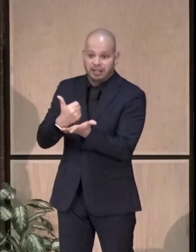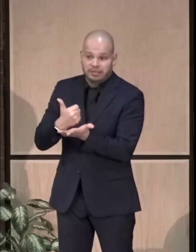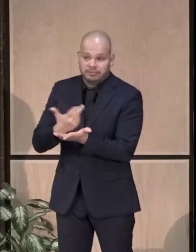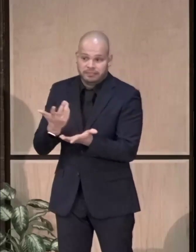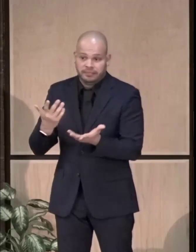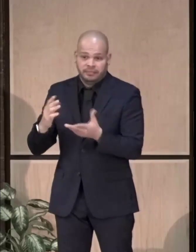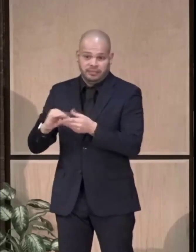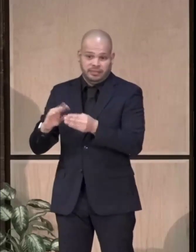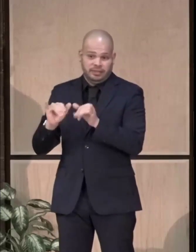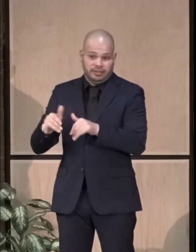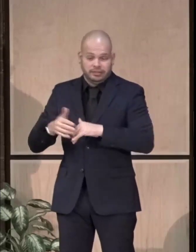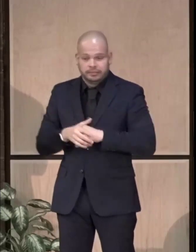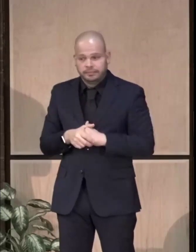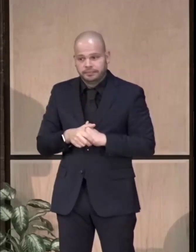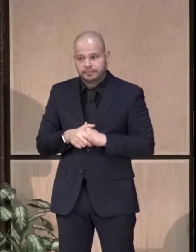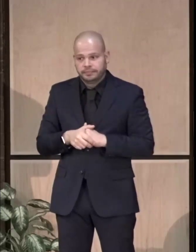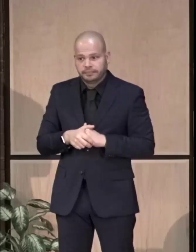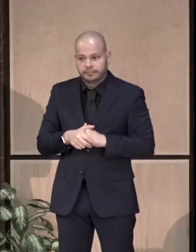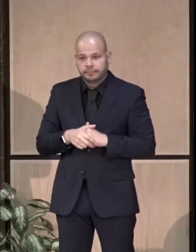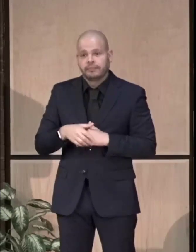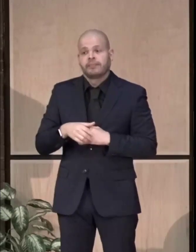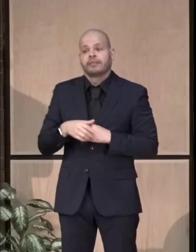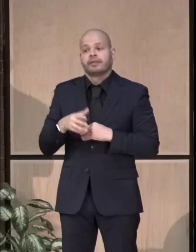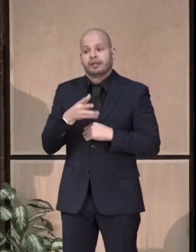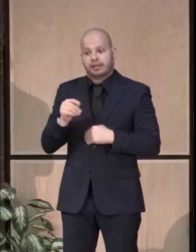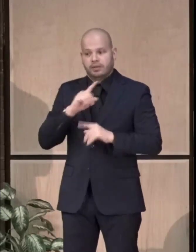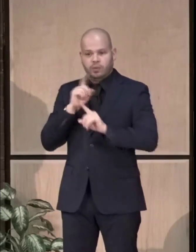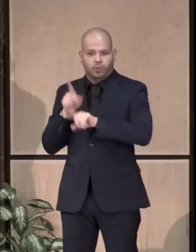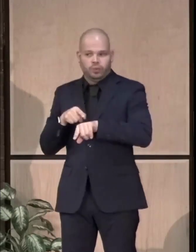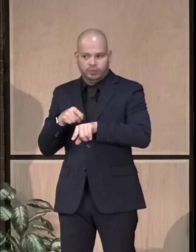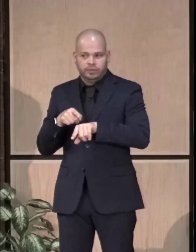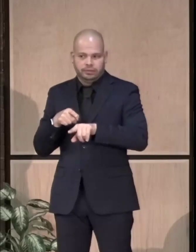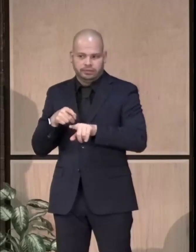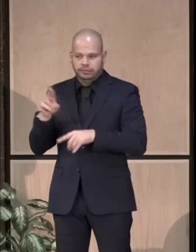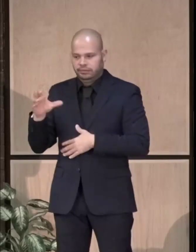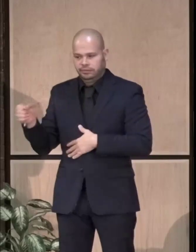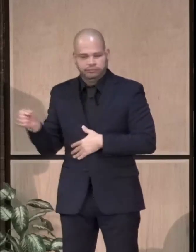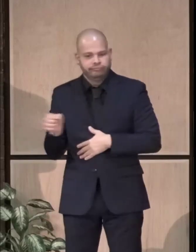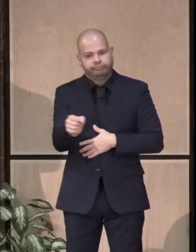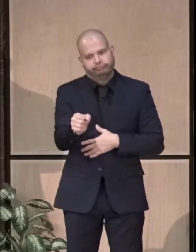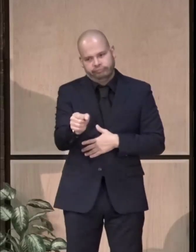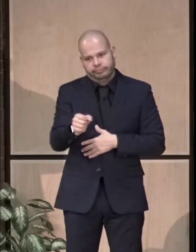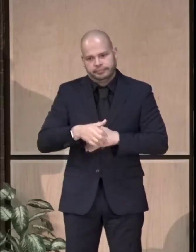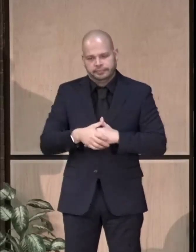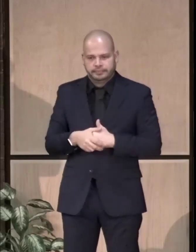after being command directed. And on the 20th of July,